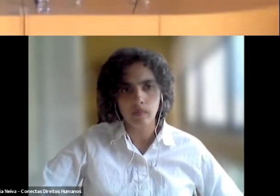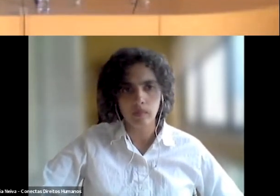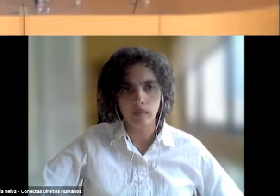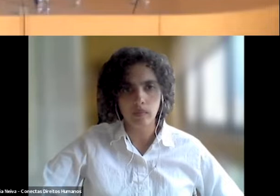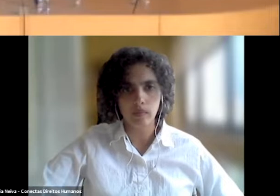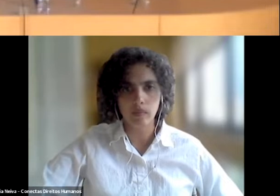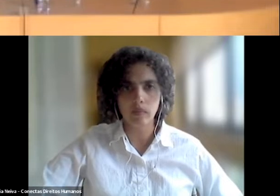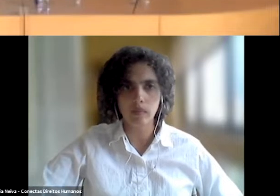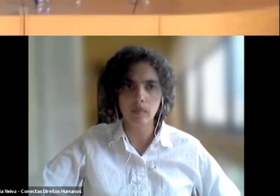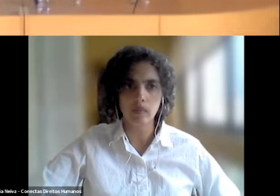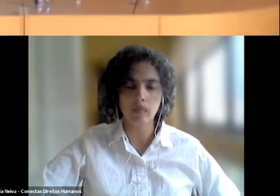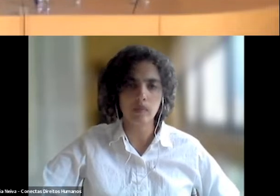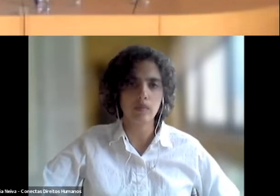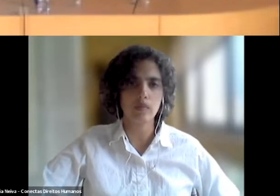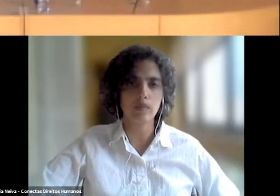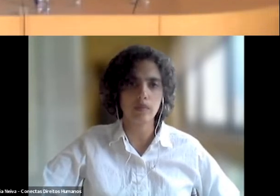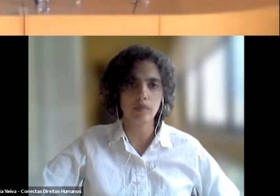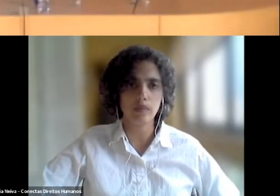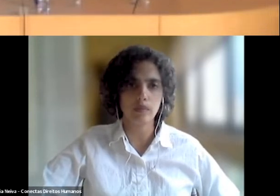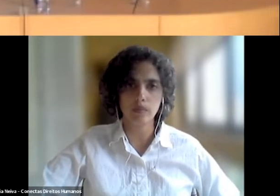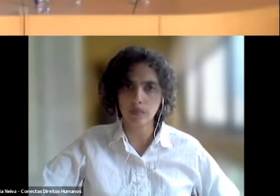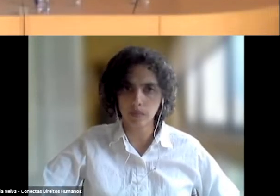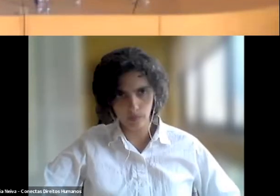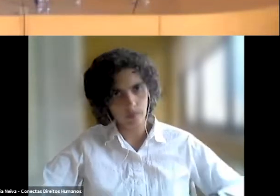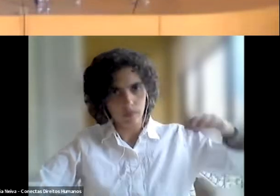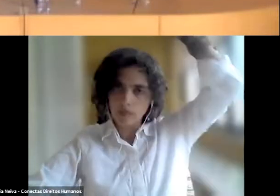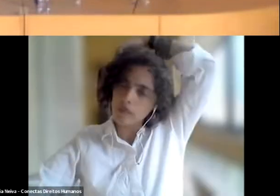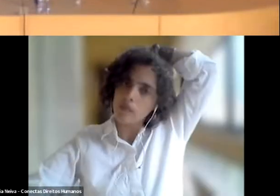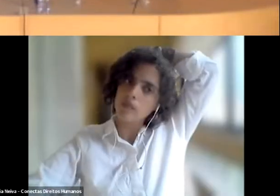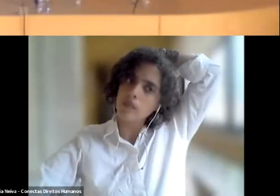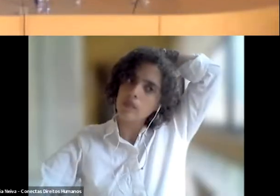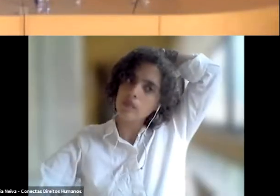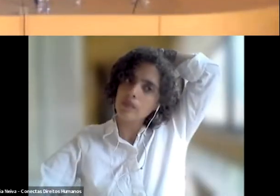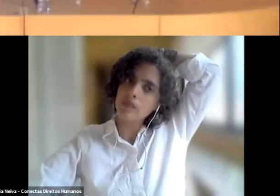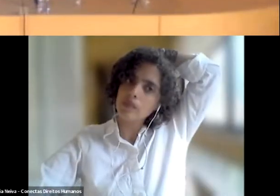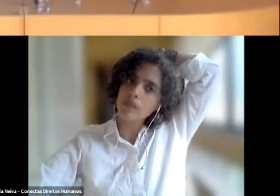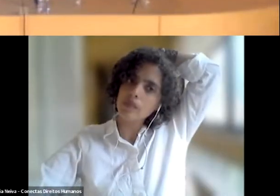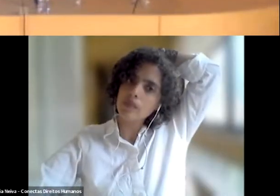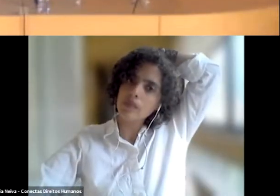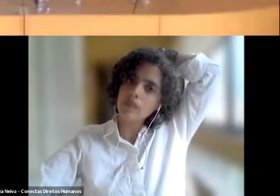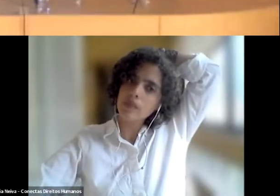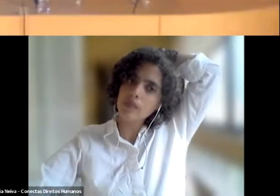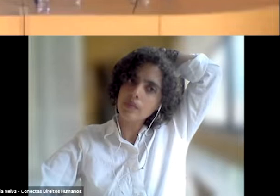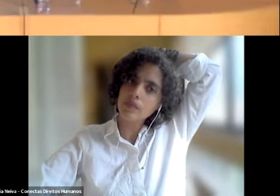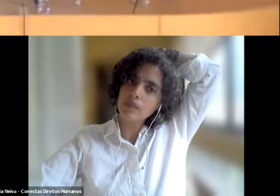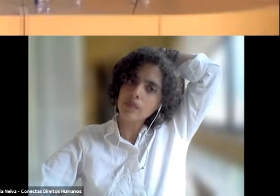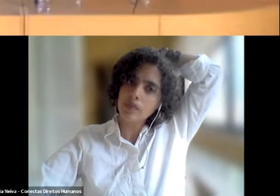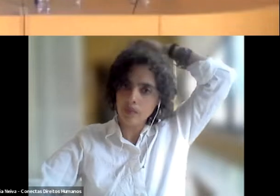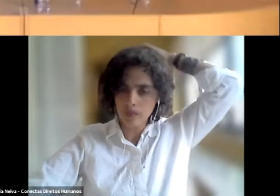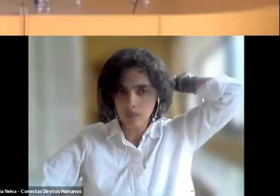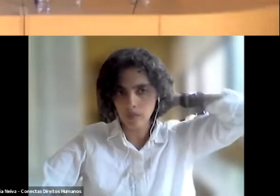fora of regional governments with defining standards which then can be leveraged with the respective